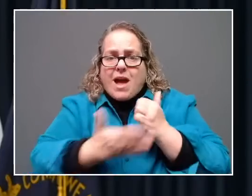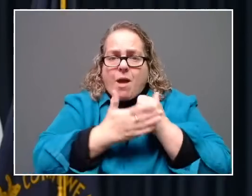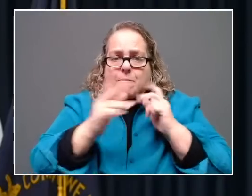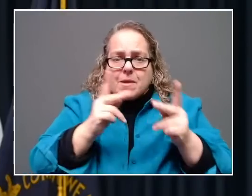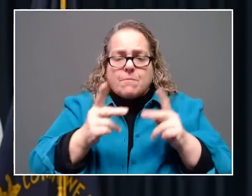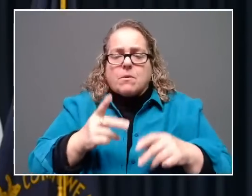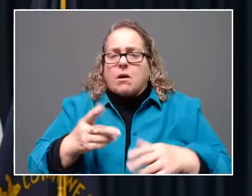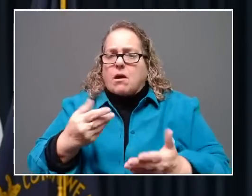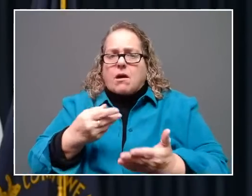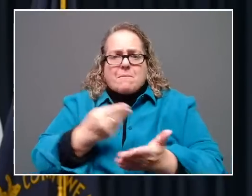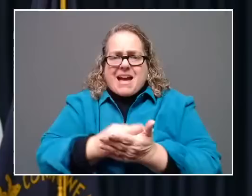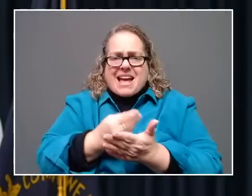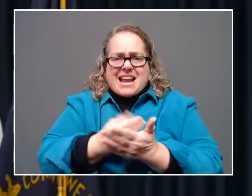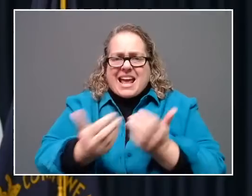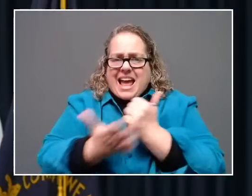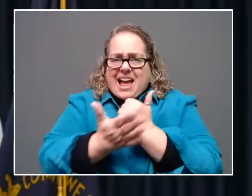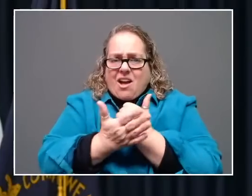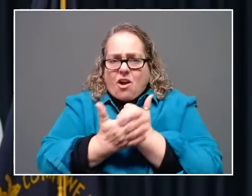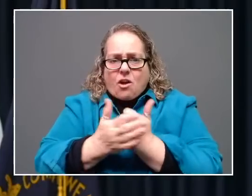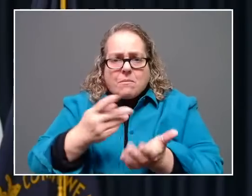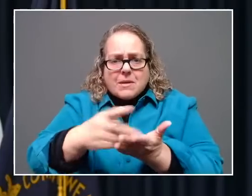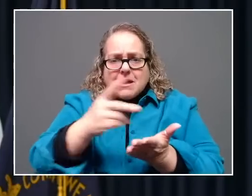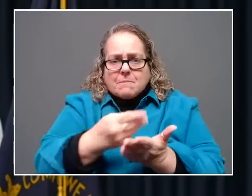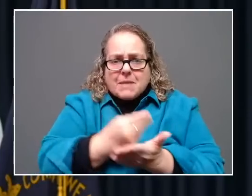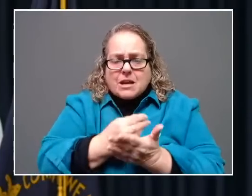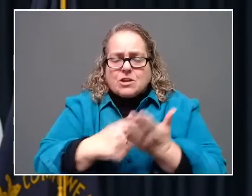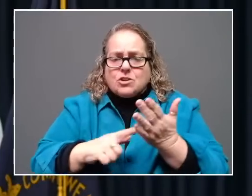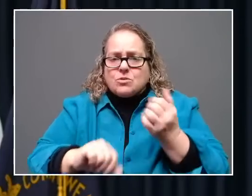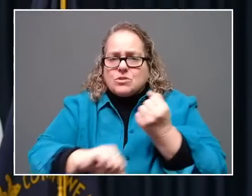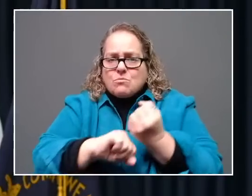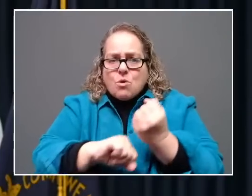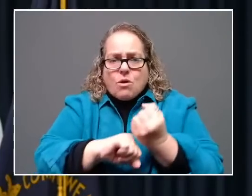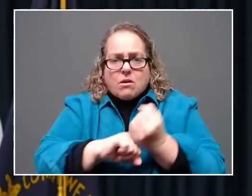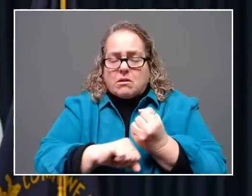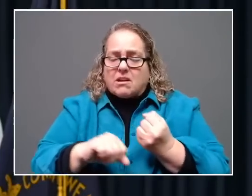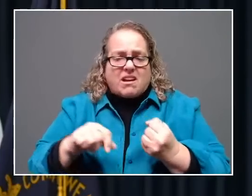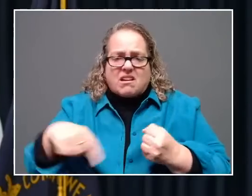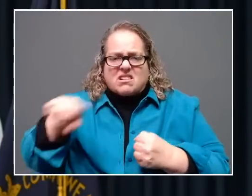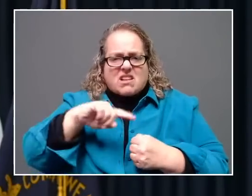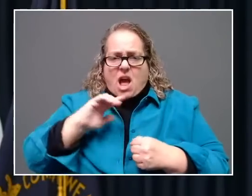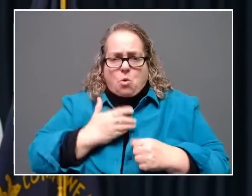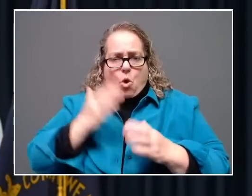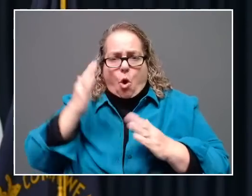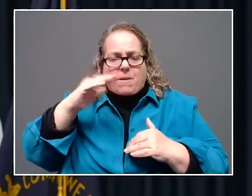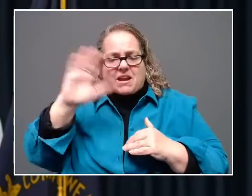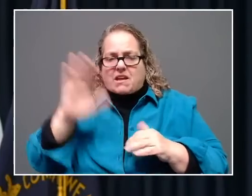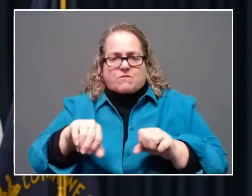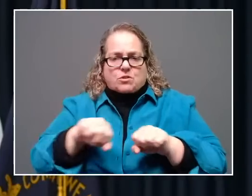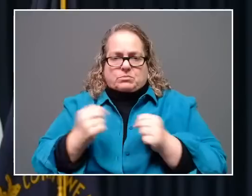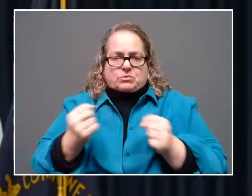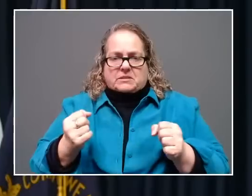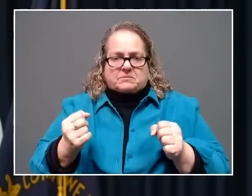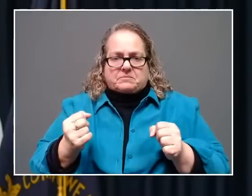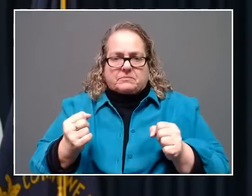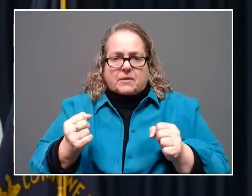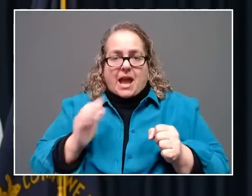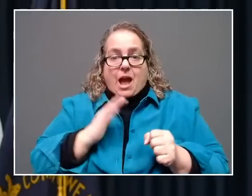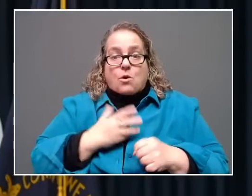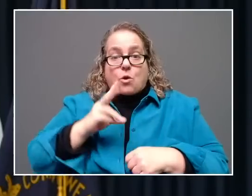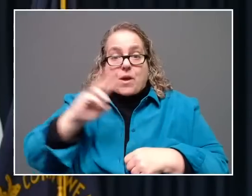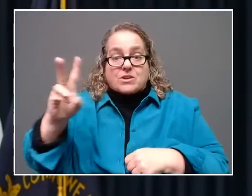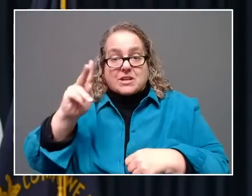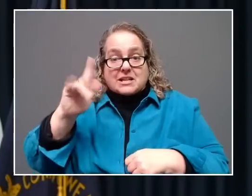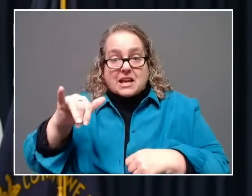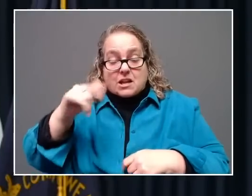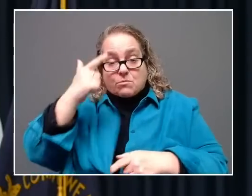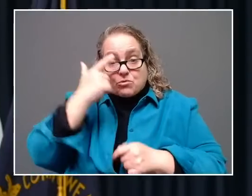And the whole world saw that we here in Kentucky do not break, and our Western Kentucky brothers and sisters are as tough